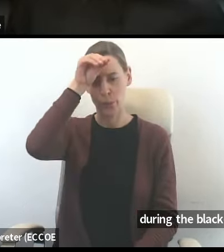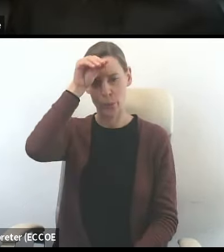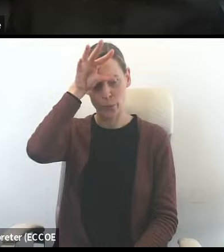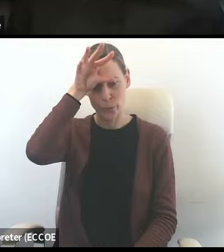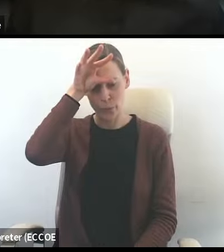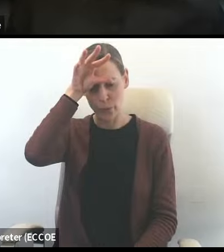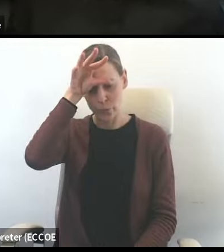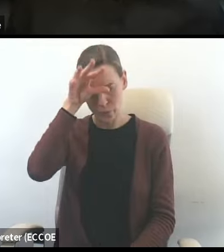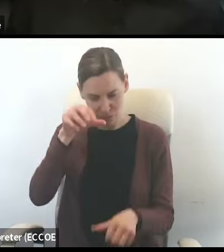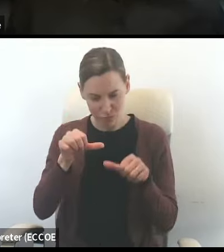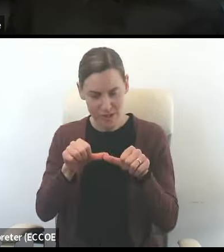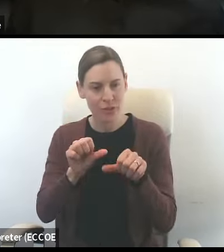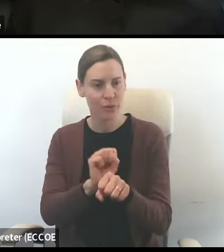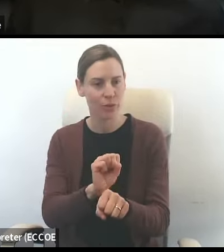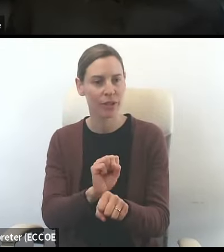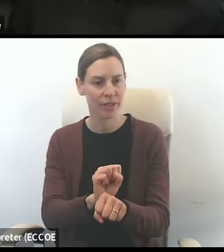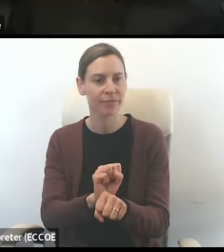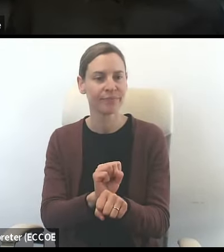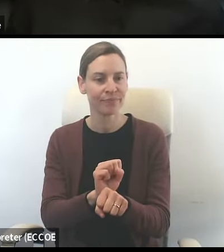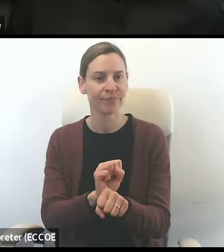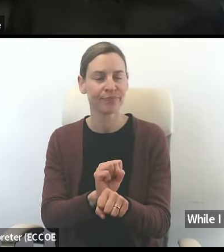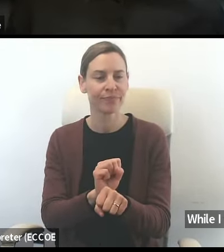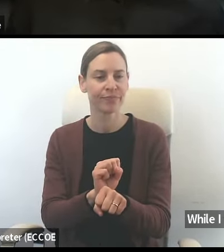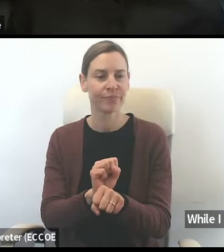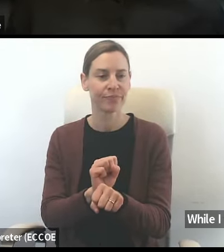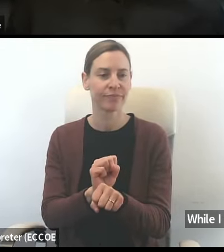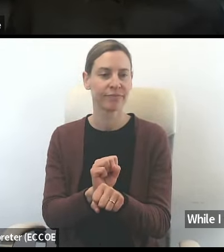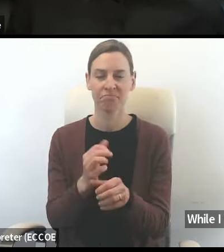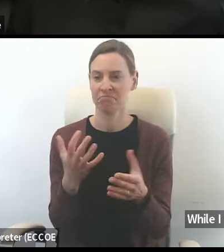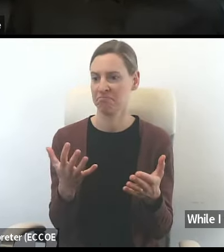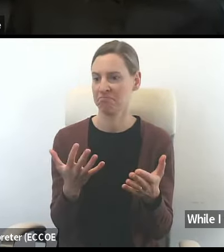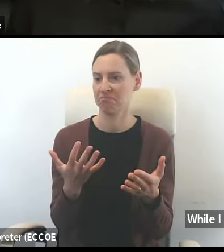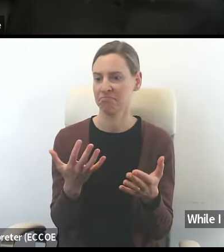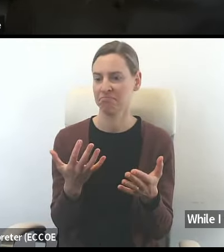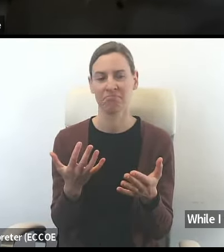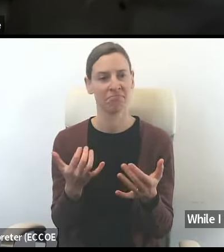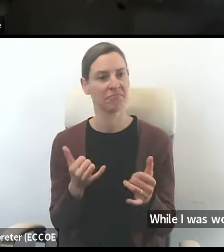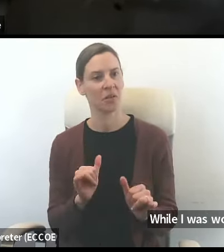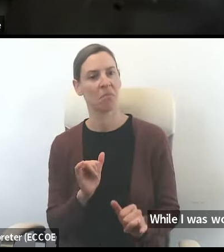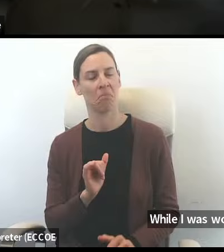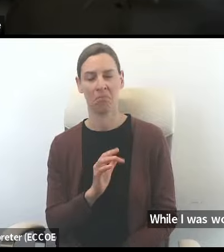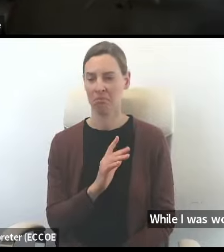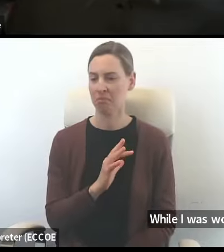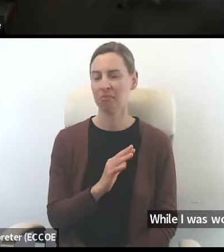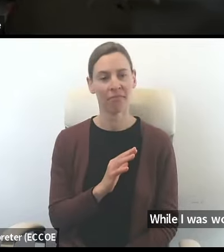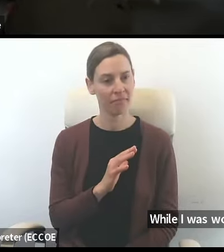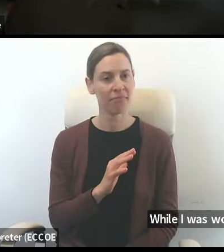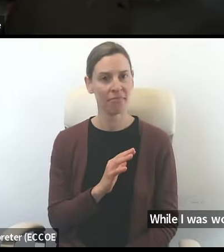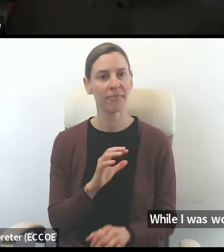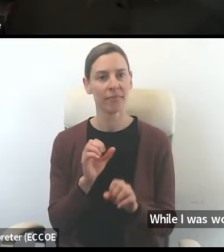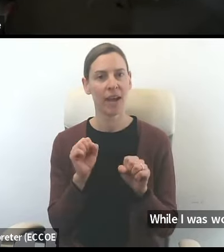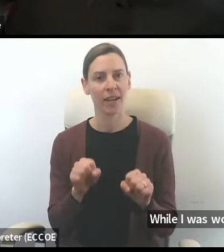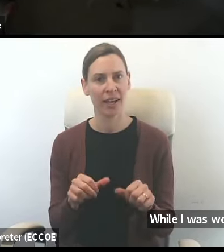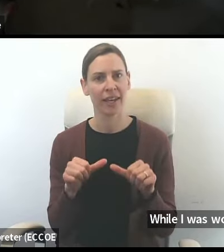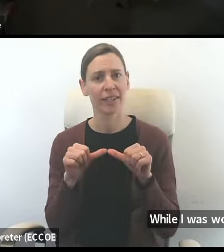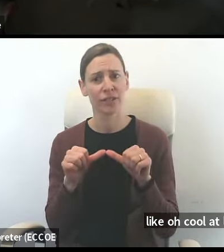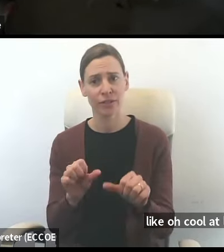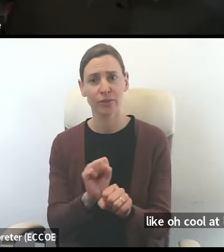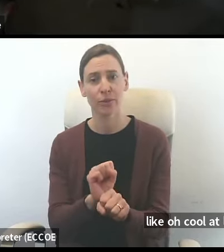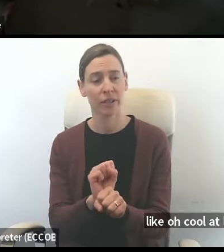while I was working, and it was still cool. I felt like, oh, cool, at least I can make it.